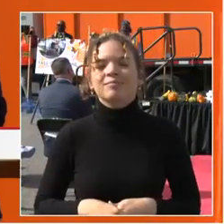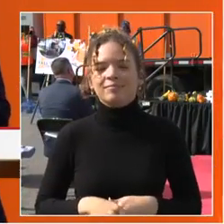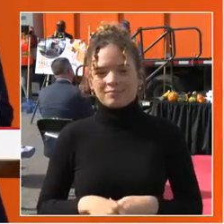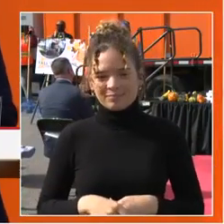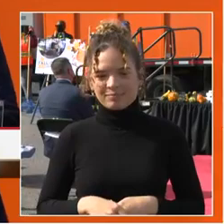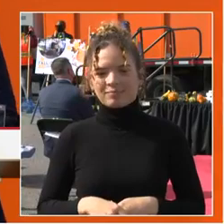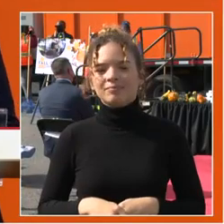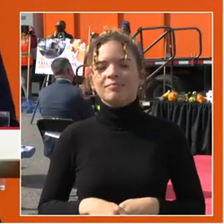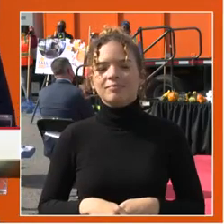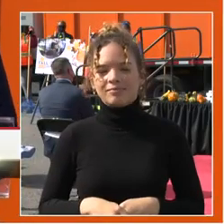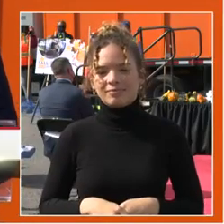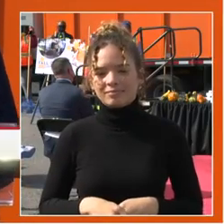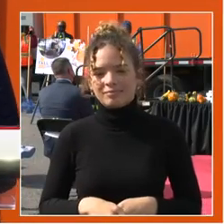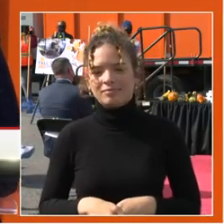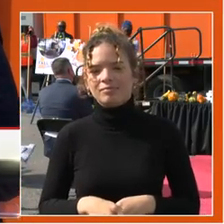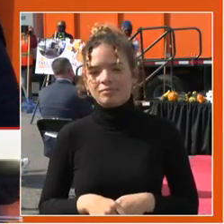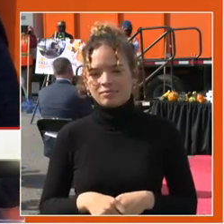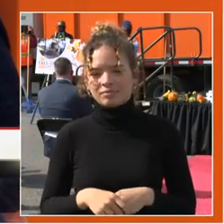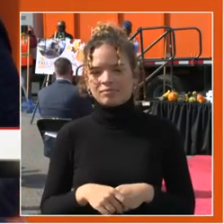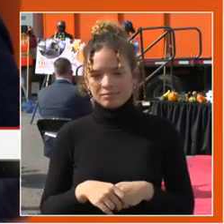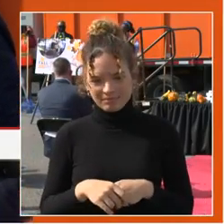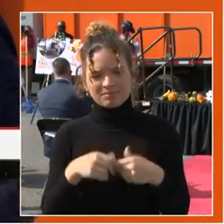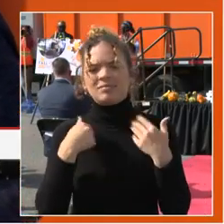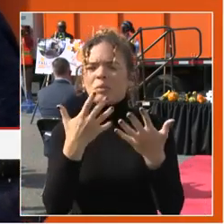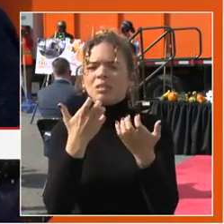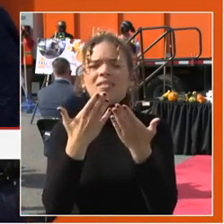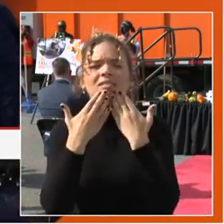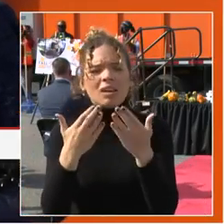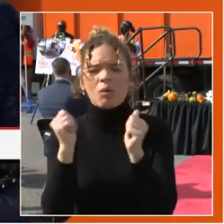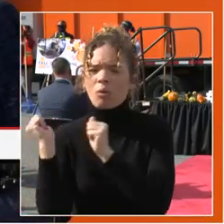Marcus. I want to thank you all. Give them a big round of applause.